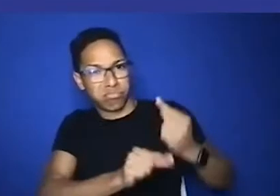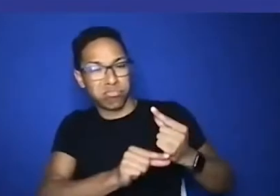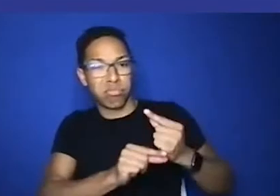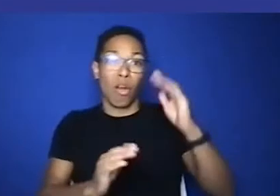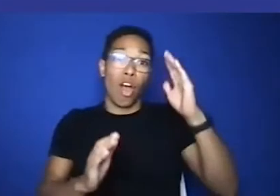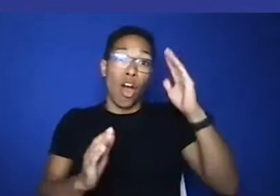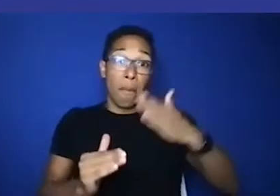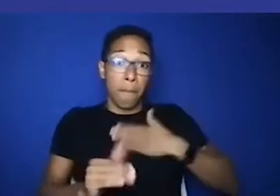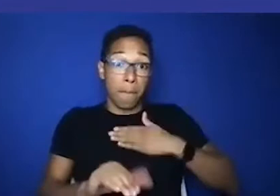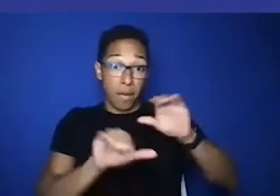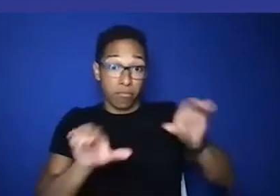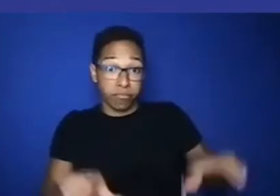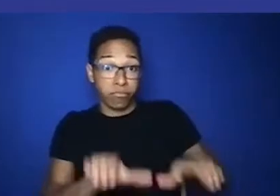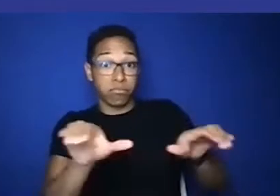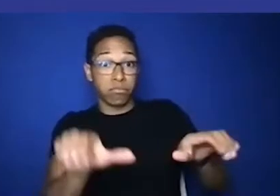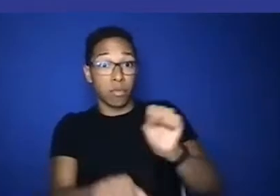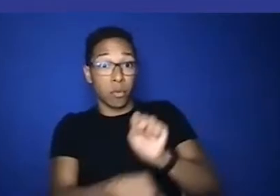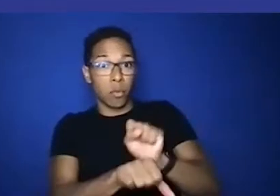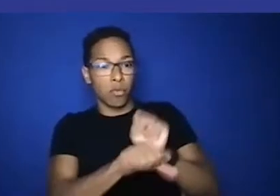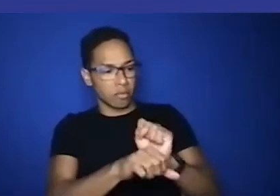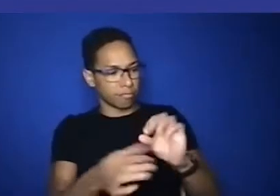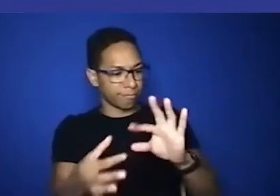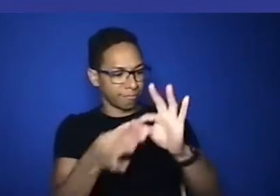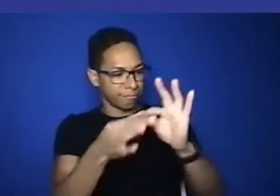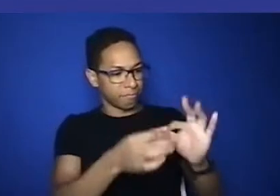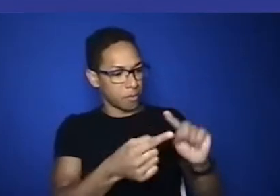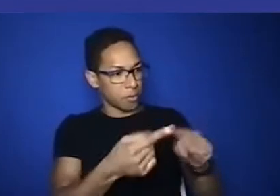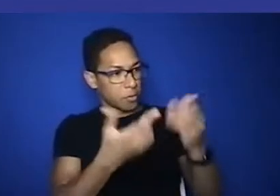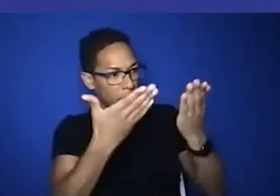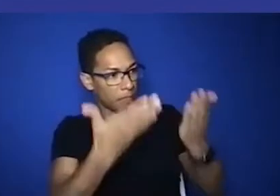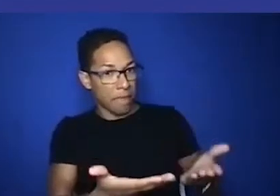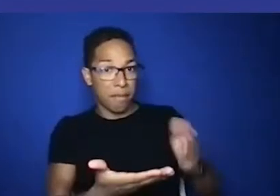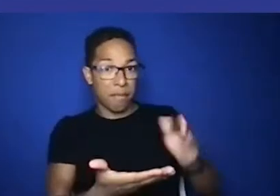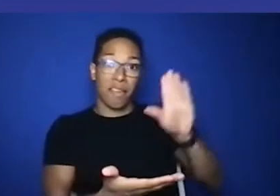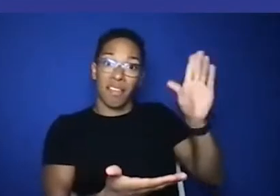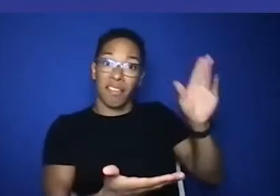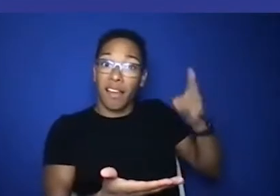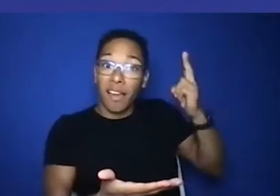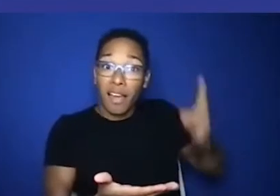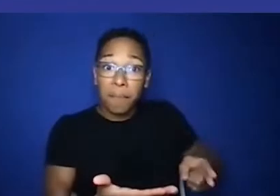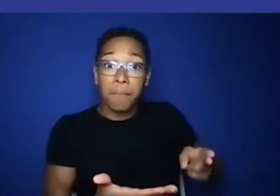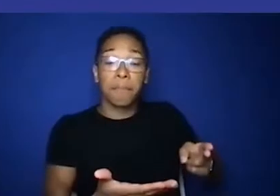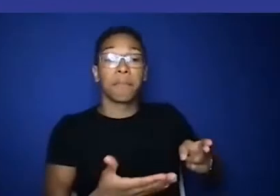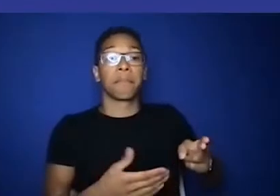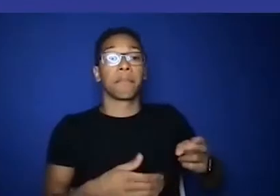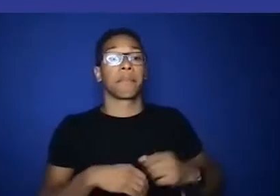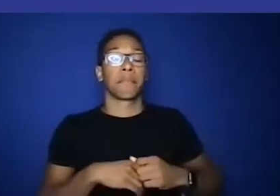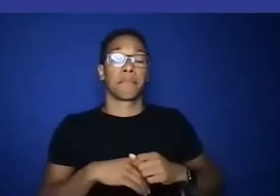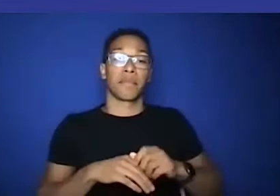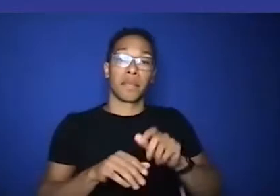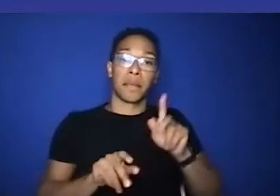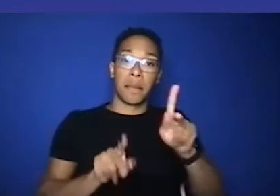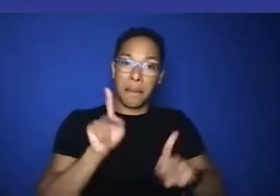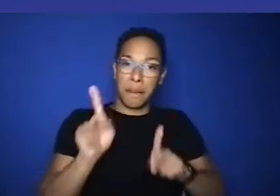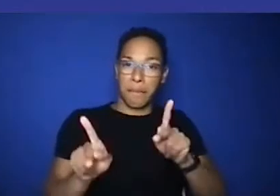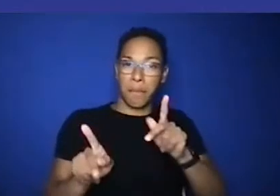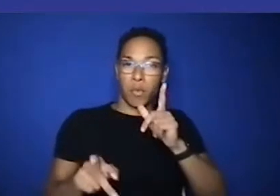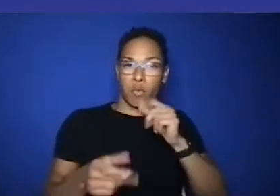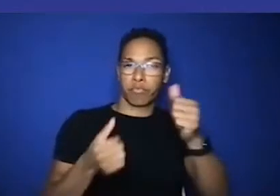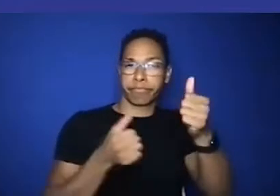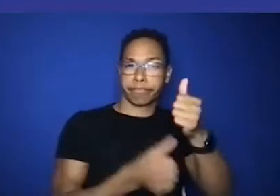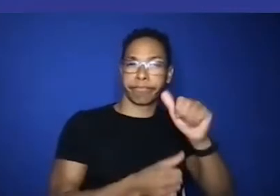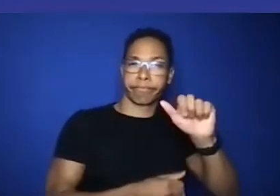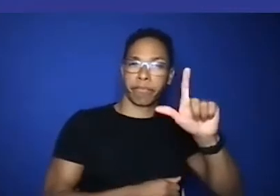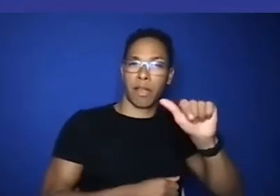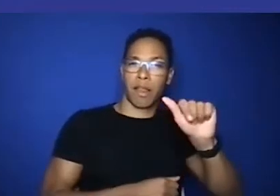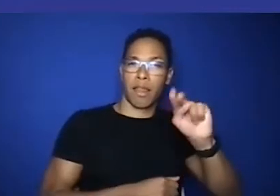ongoing relationship to them and to their ancestors and to people of the Lenape diaspora,